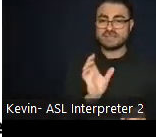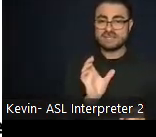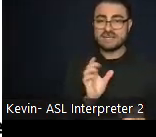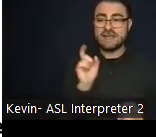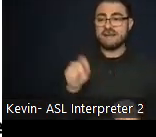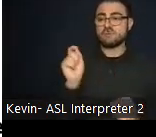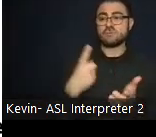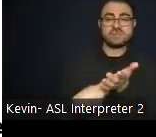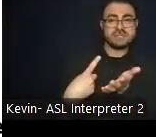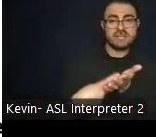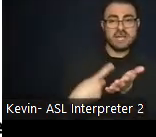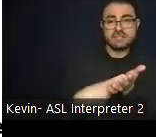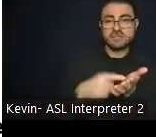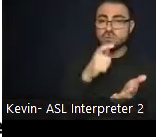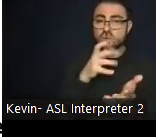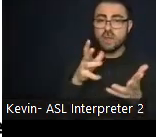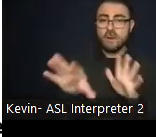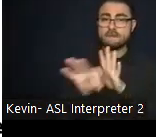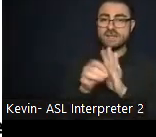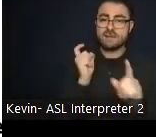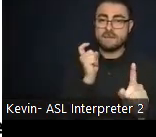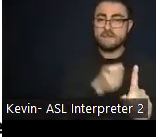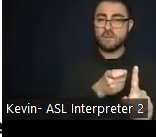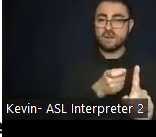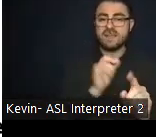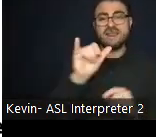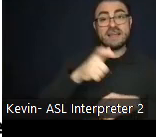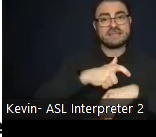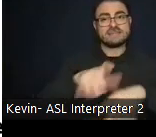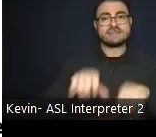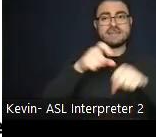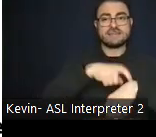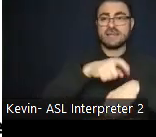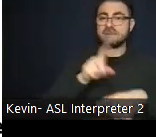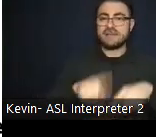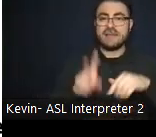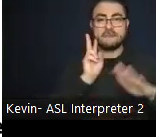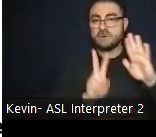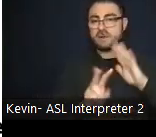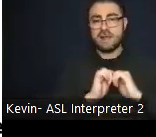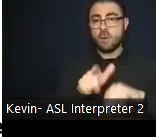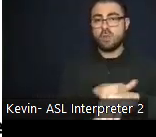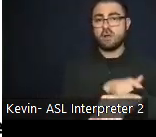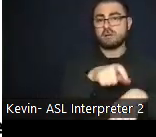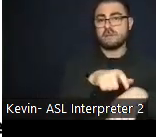would who they want to appoint. So that can take time, and I wouldn't be able to predict.